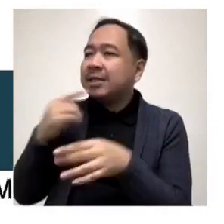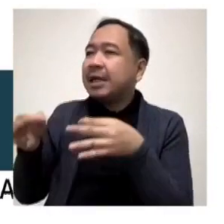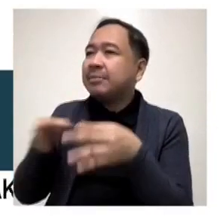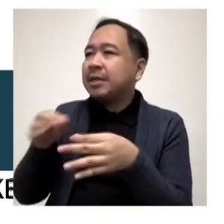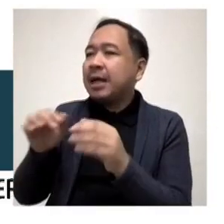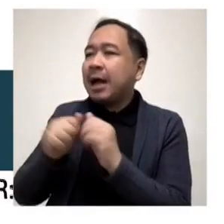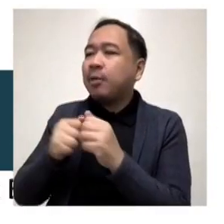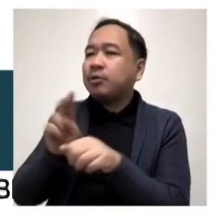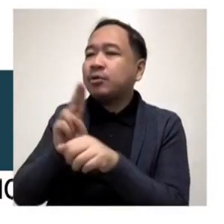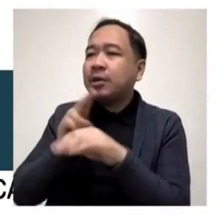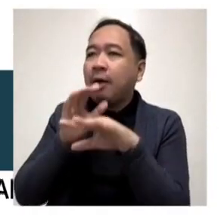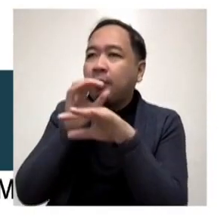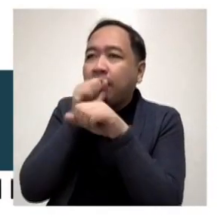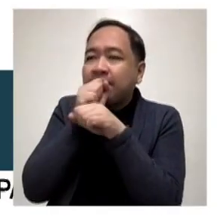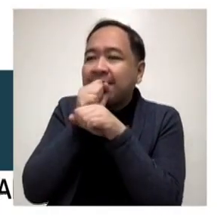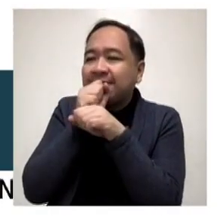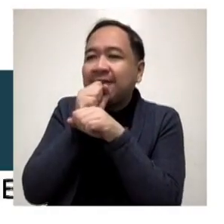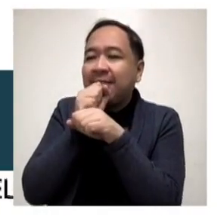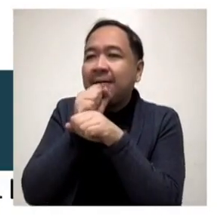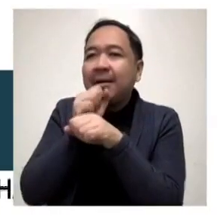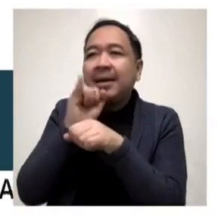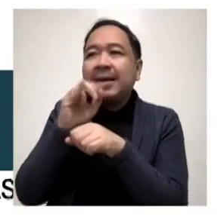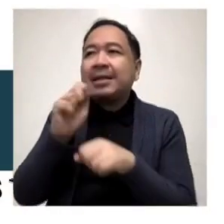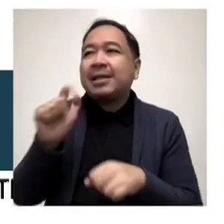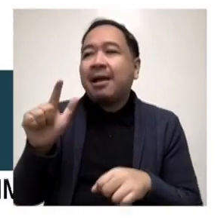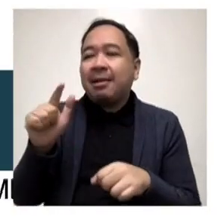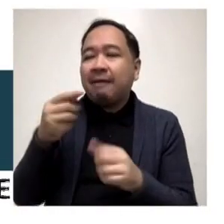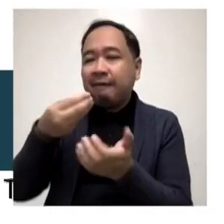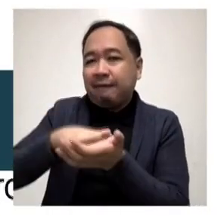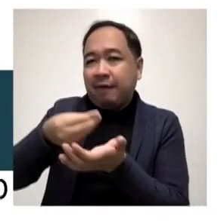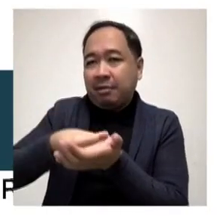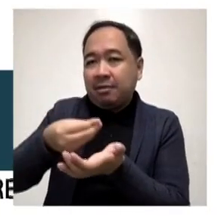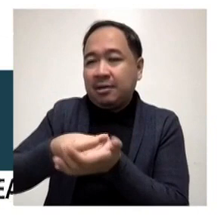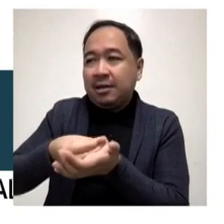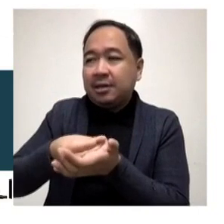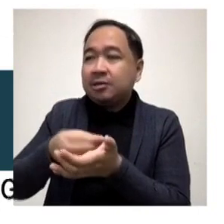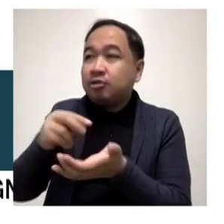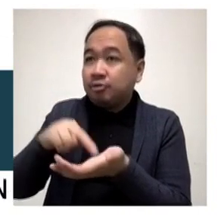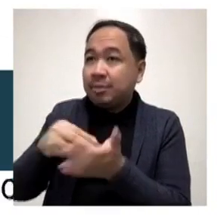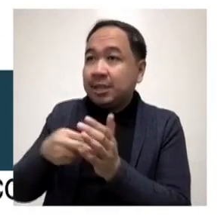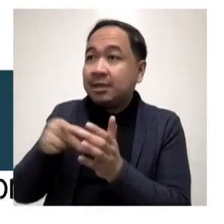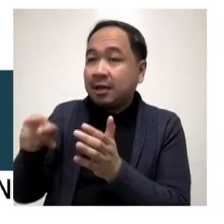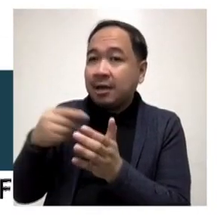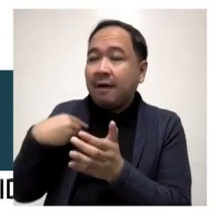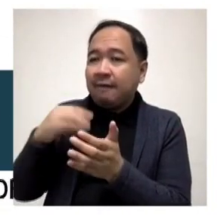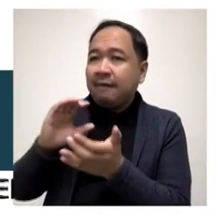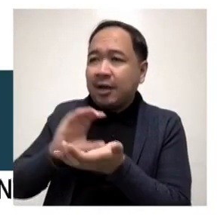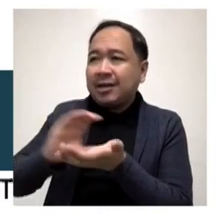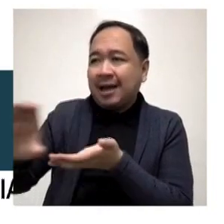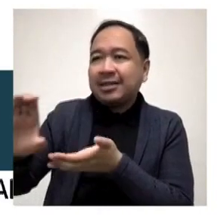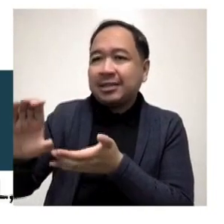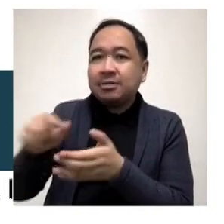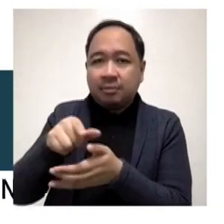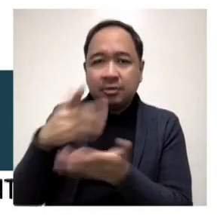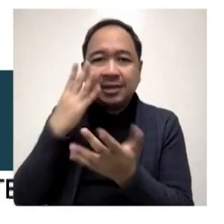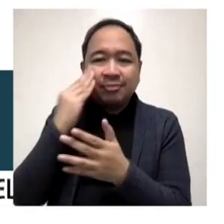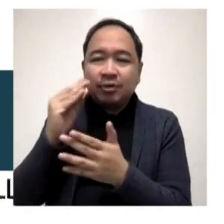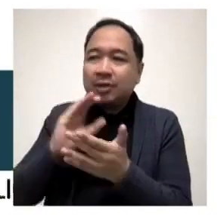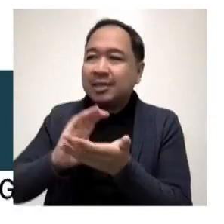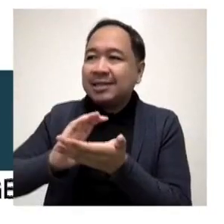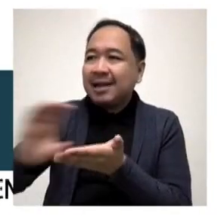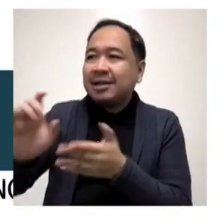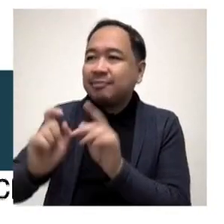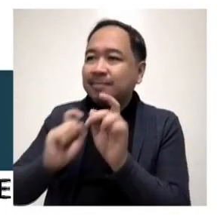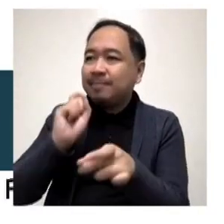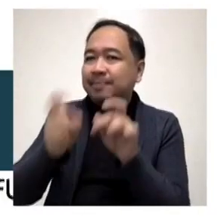confidential intelligence funds. Use it instead to give cash aid. You've had experience giving out cash aid during the early